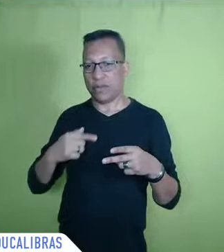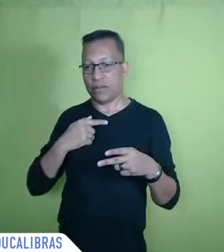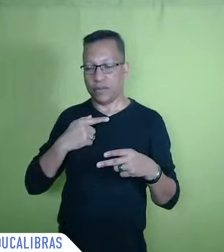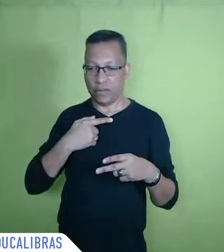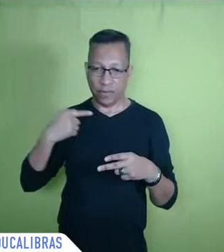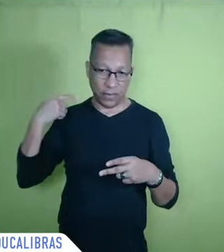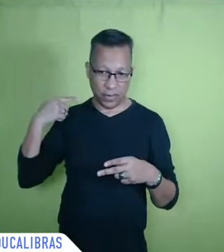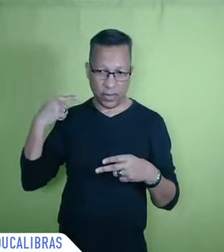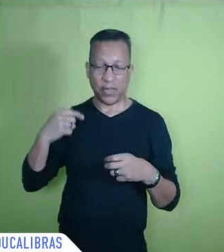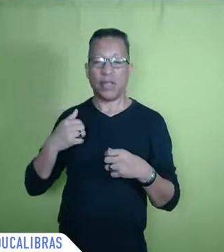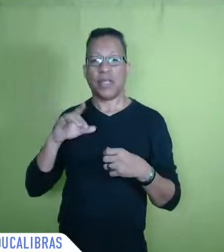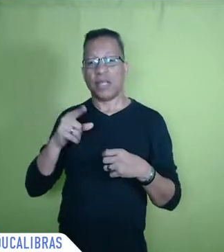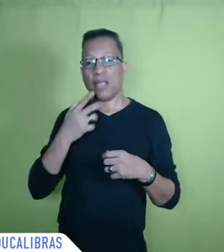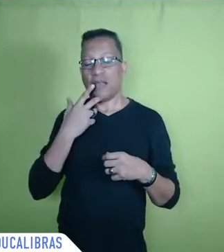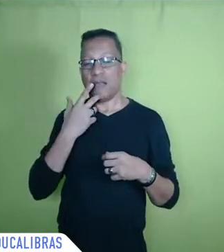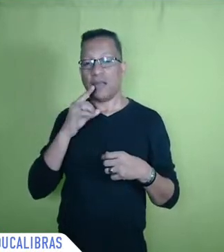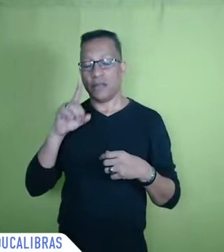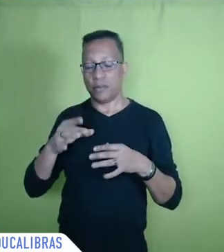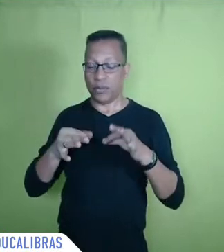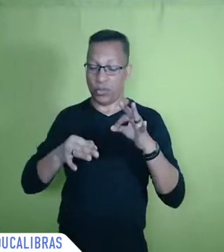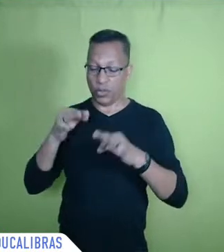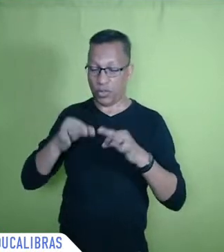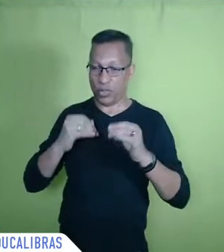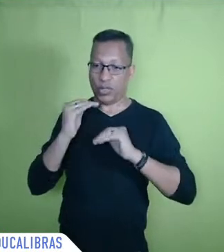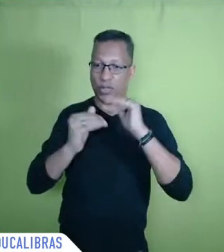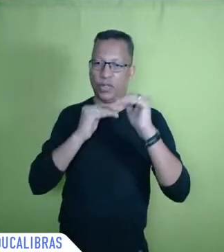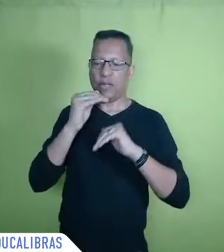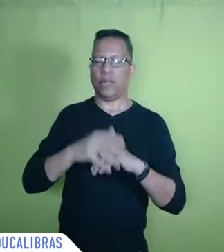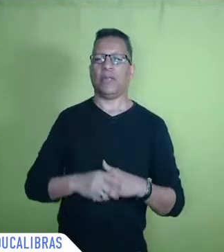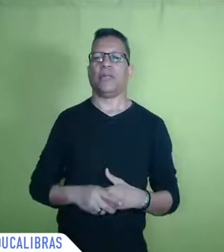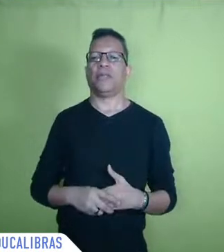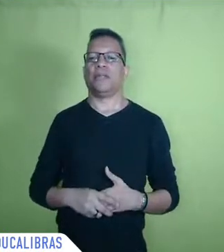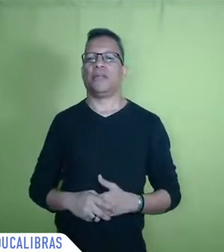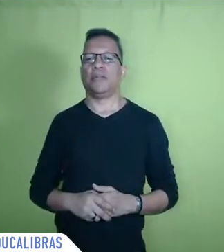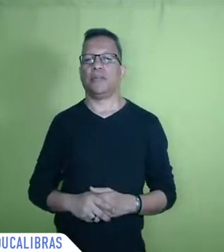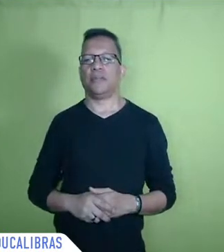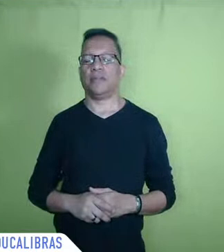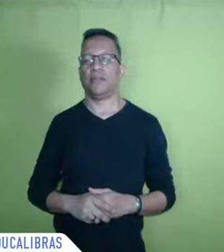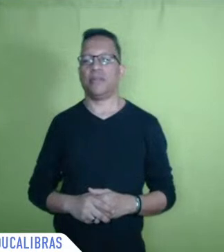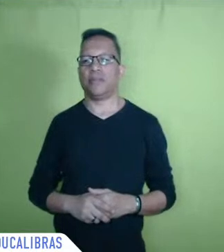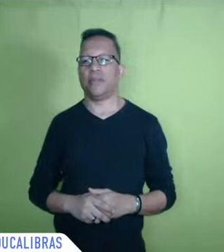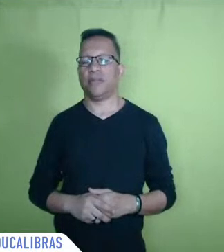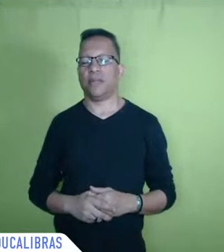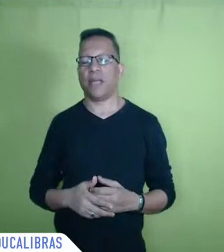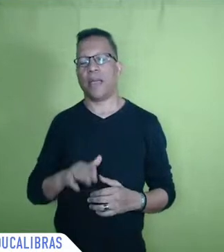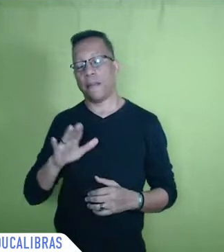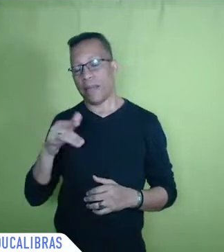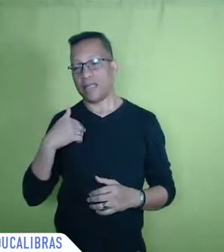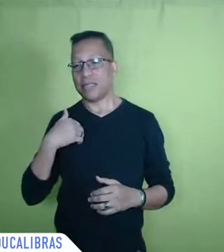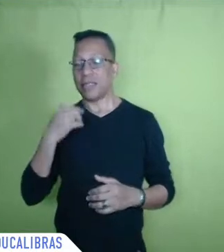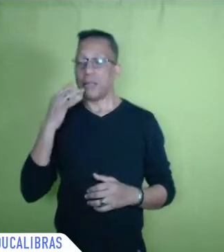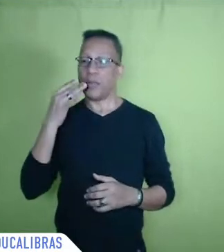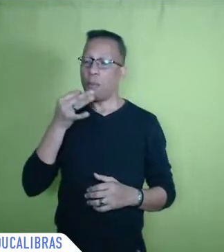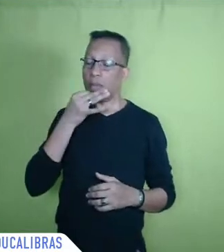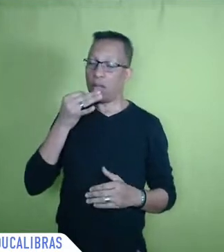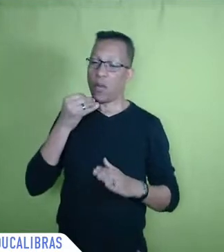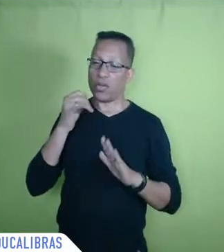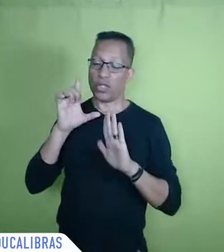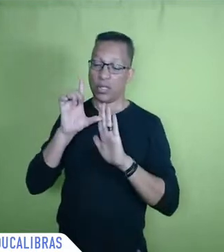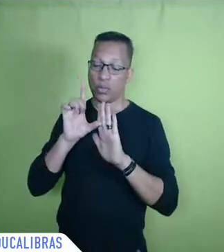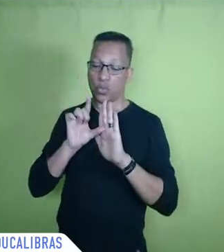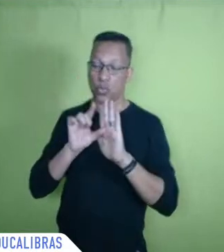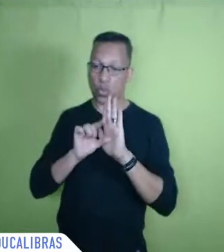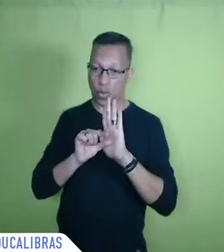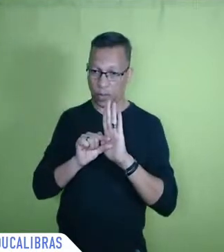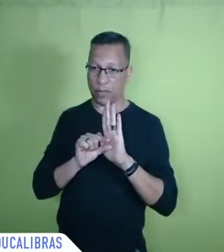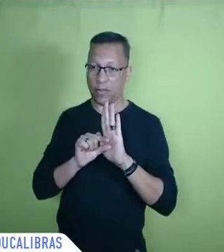about decreasing inequality don't just rest on the issue of equity, as in morality or justice. As important